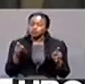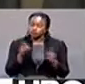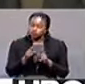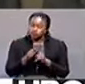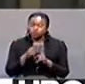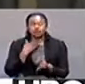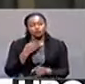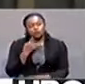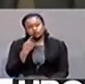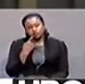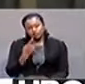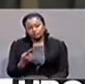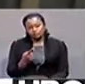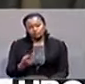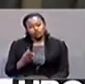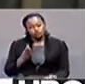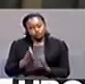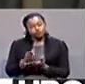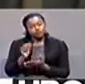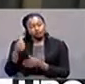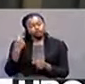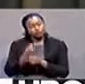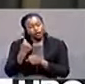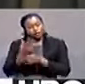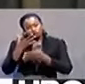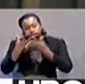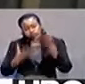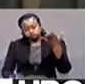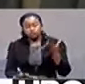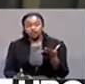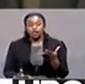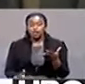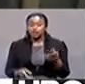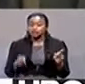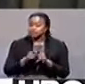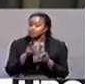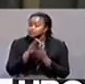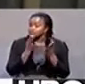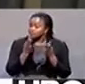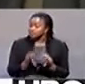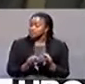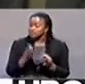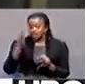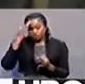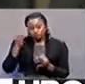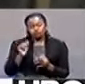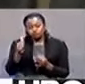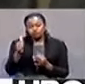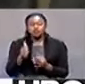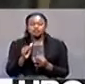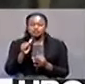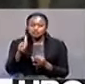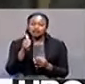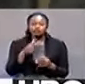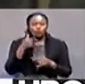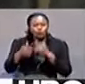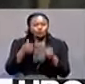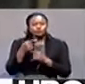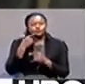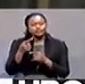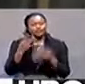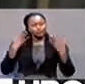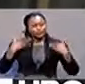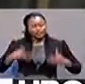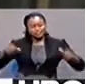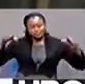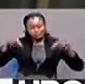say that he has done a lot. One of the things I know that he also spoke against was indecent dressing.